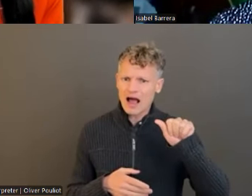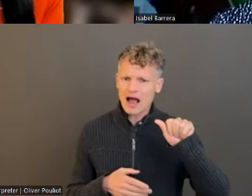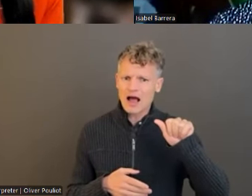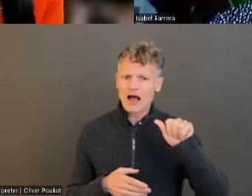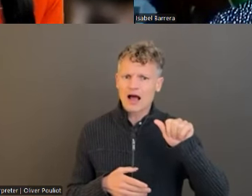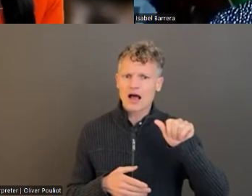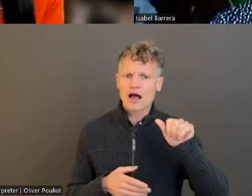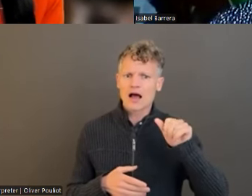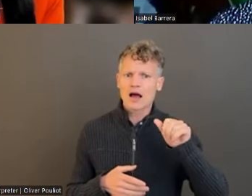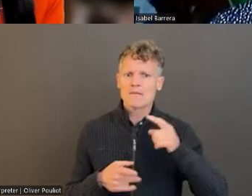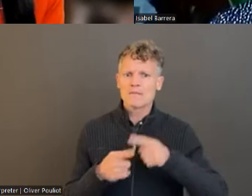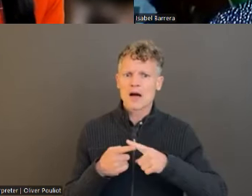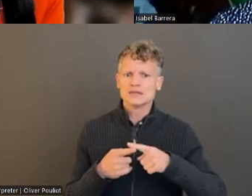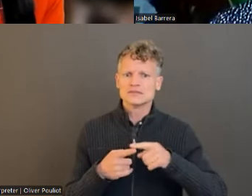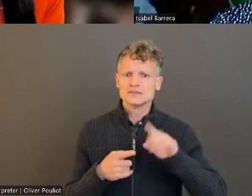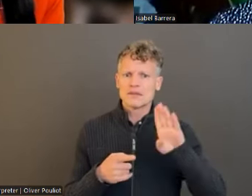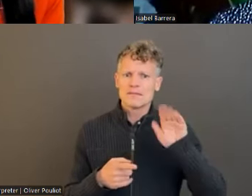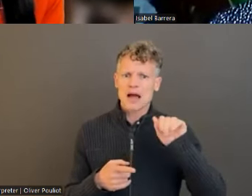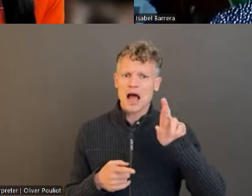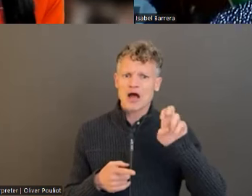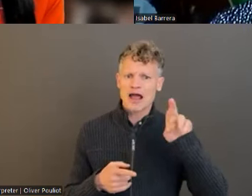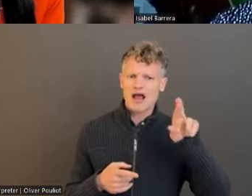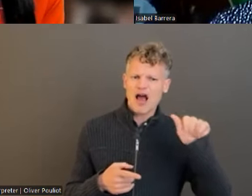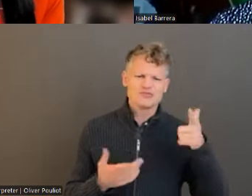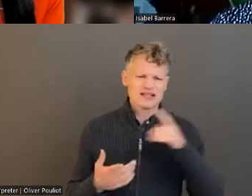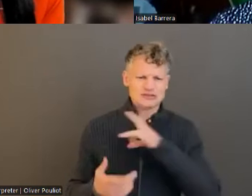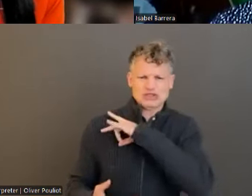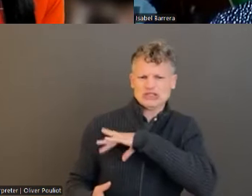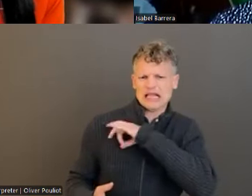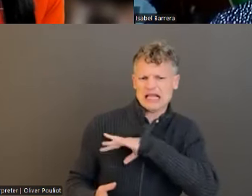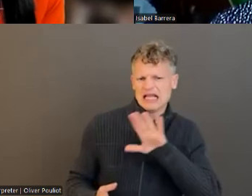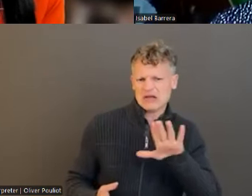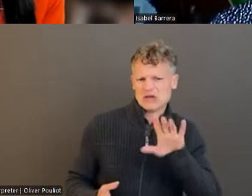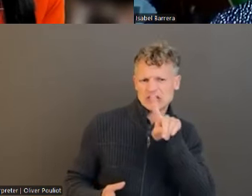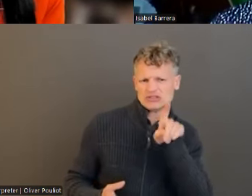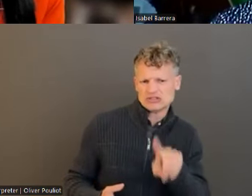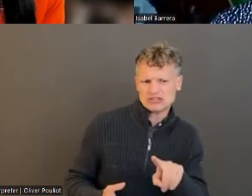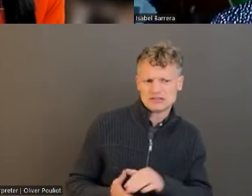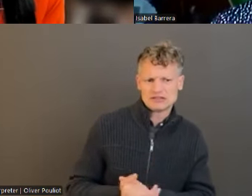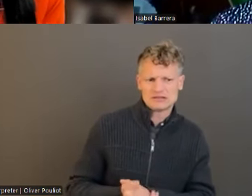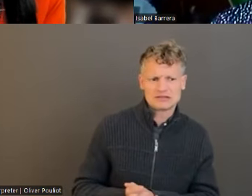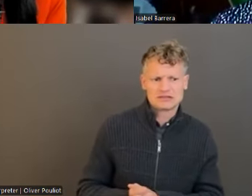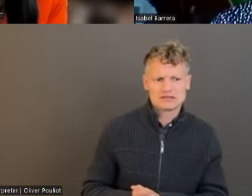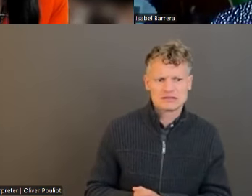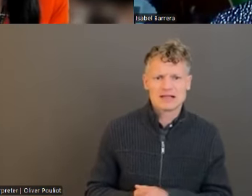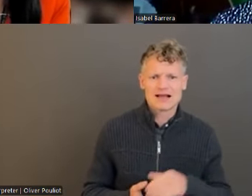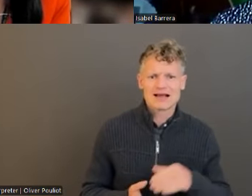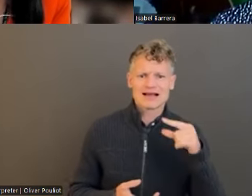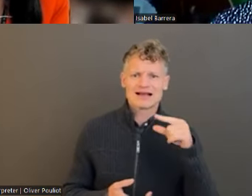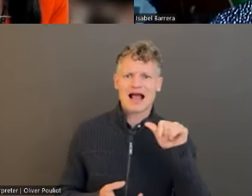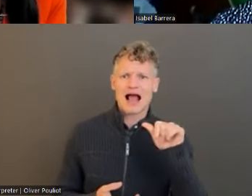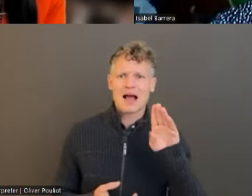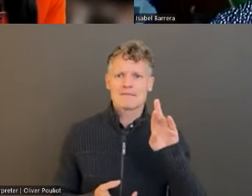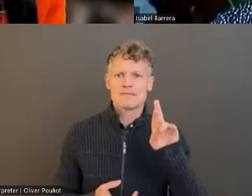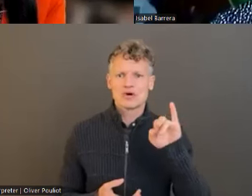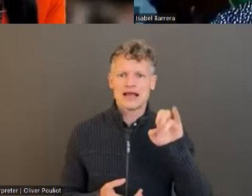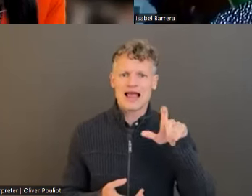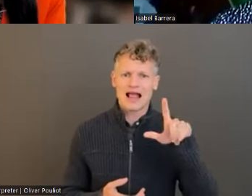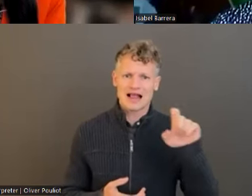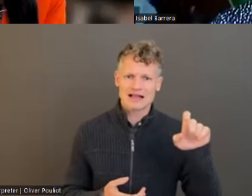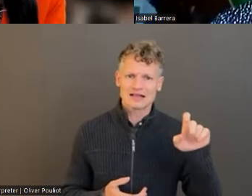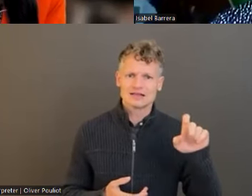do you agree to improve health outcomes in the most vulnerable populations? It is important to work on technical guidelines